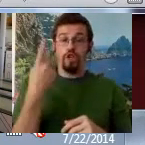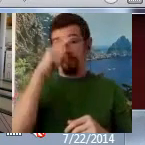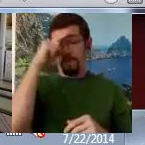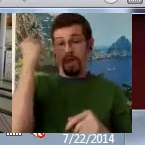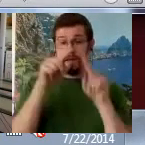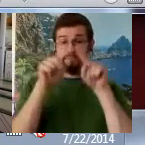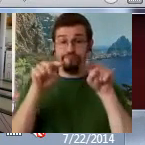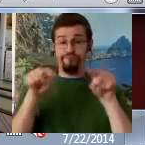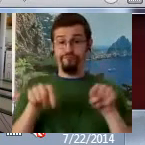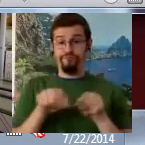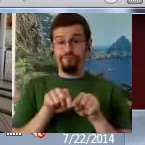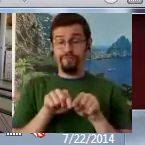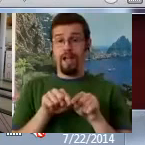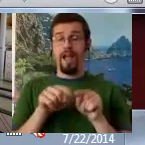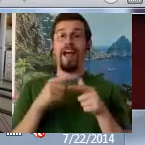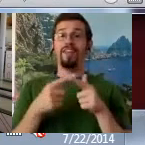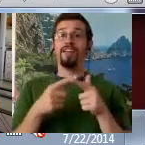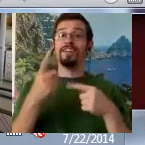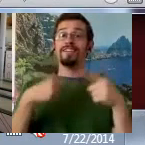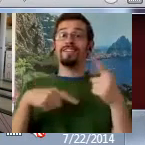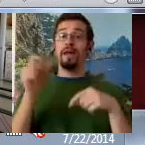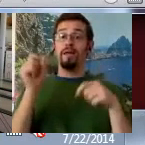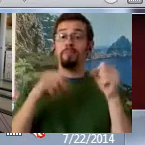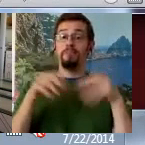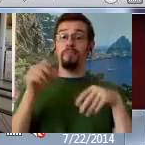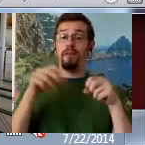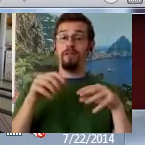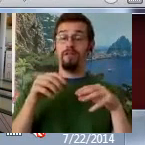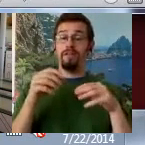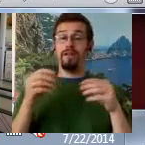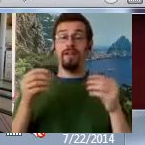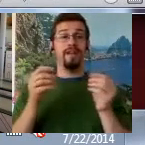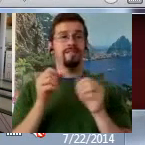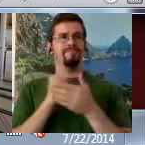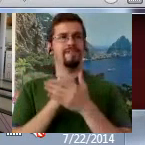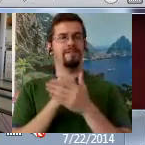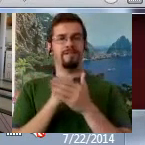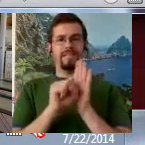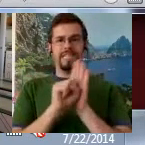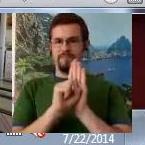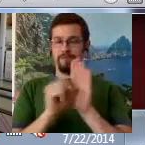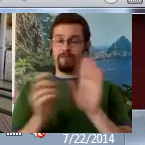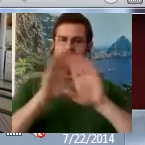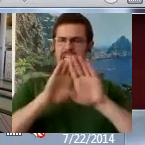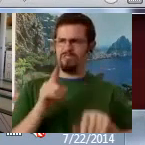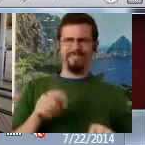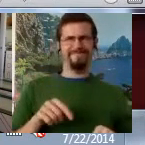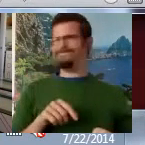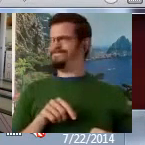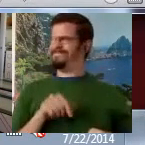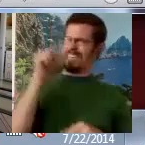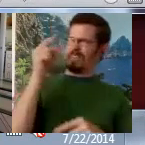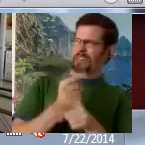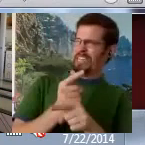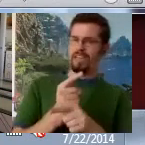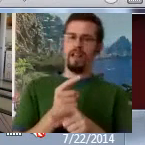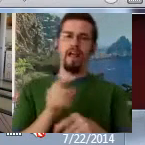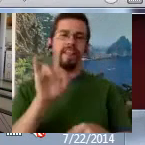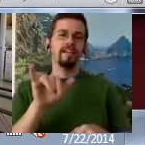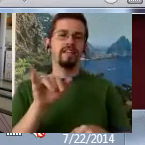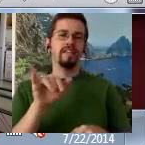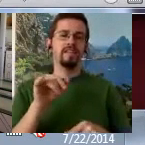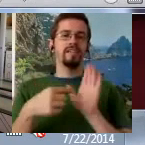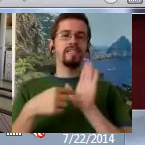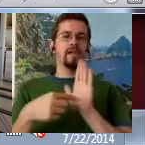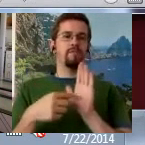the symbols and the signs that SignPuddle was producing. And you're like, that's not quite right. So speaking of another job that took